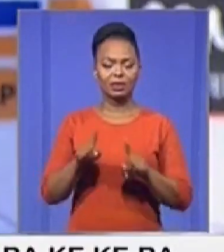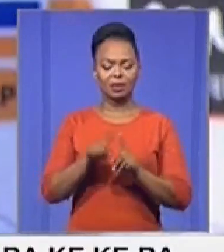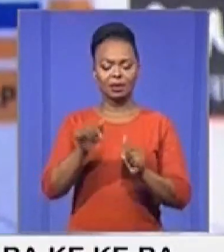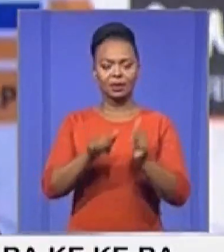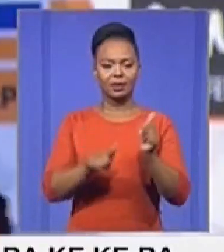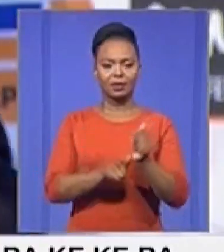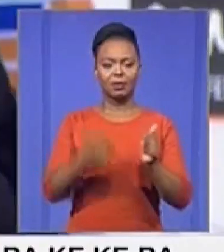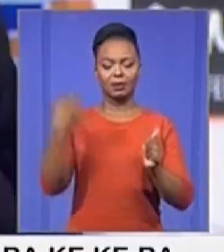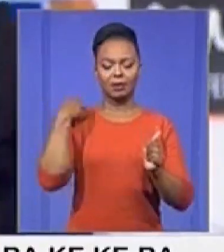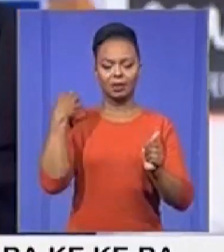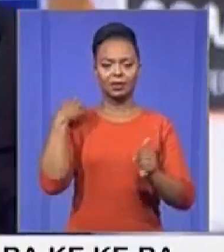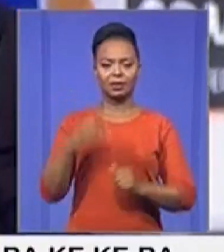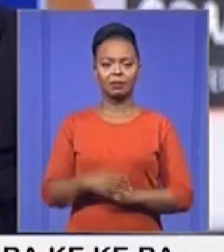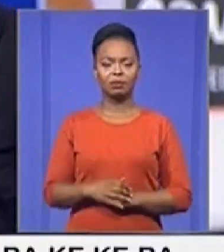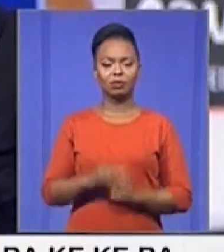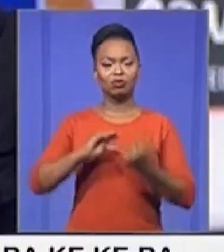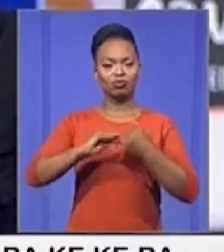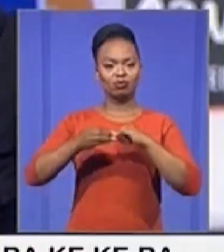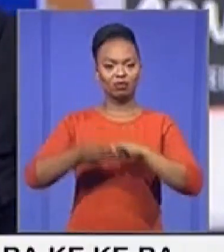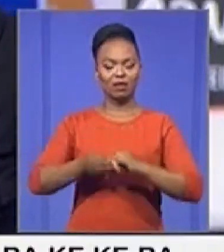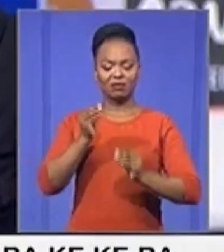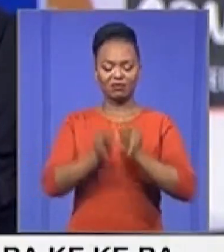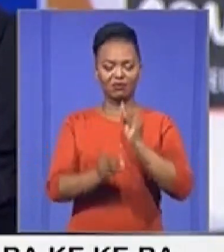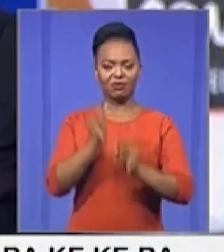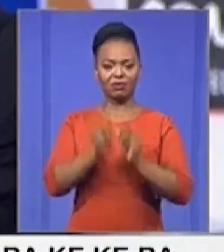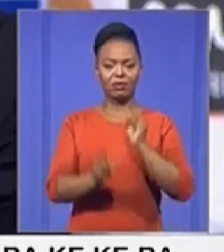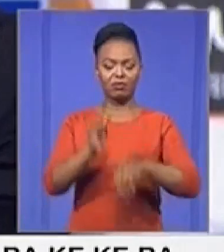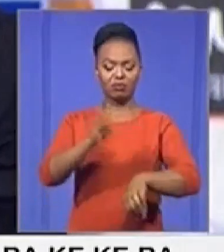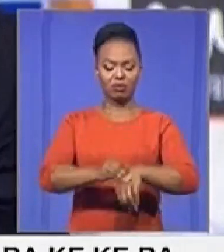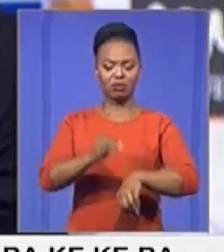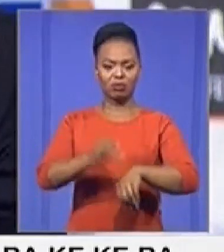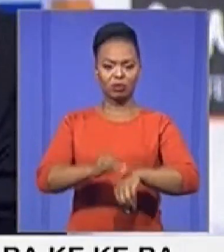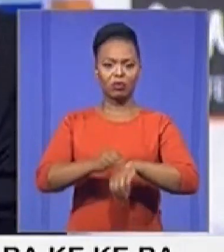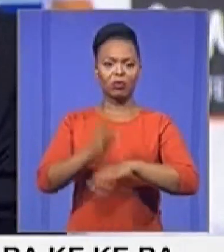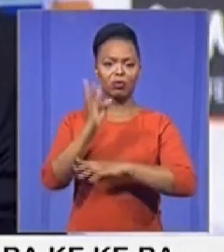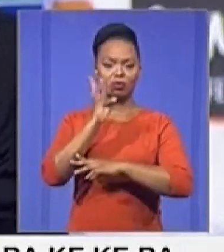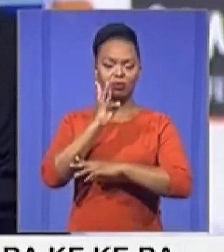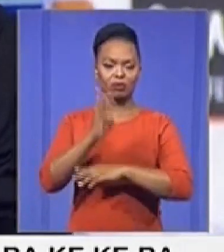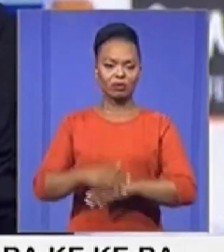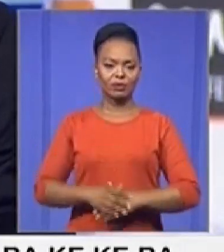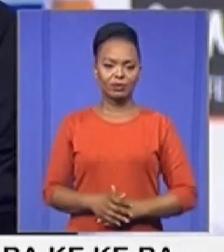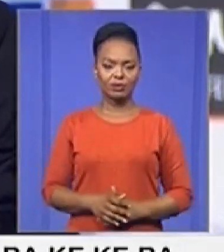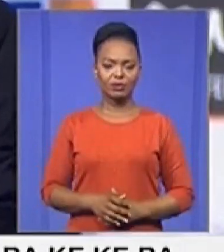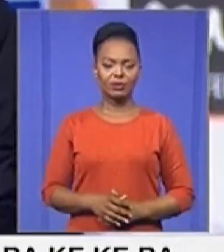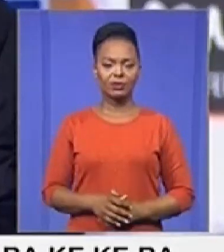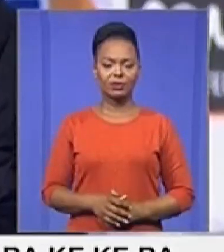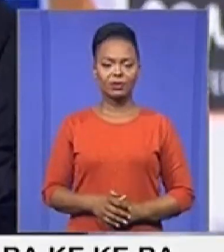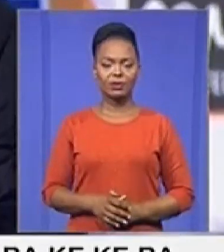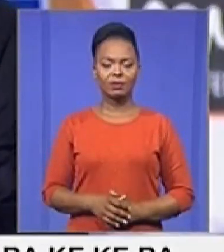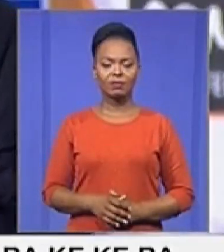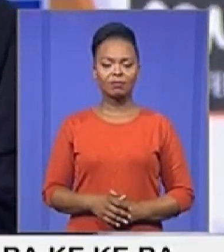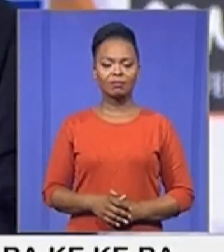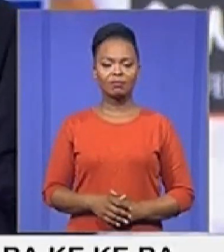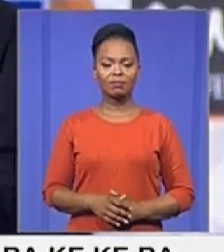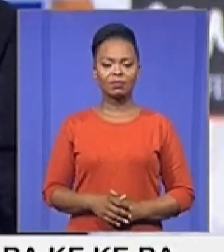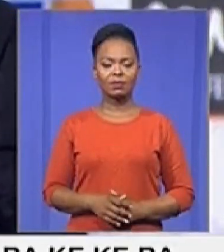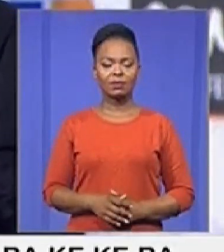gagwe ba lokisa yona taba e ya metsi. Ke ba